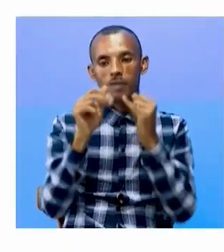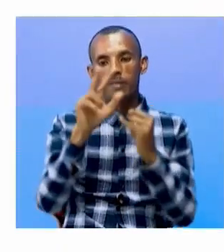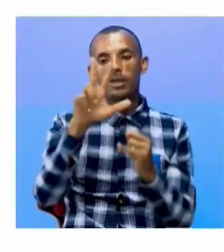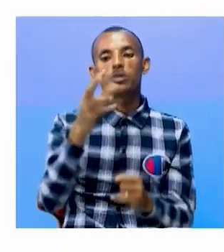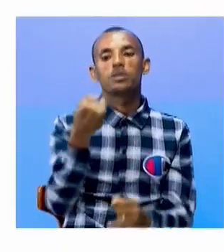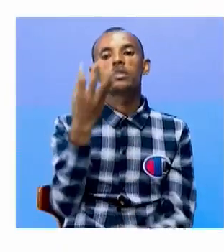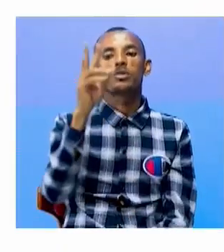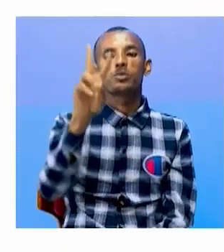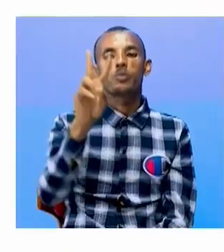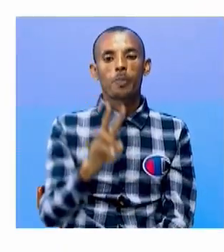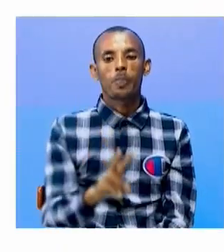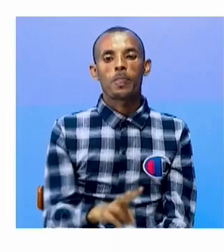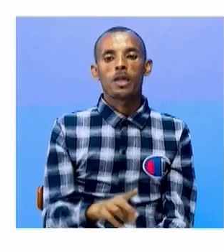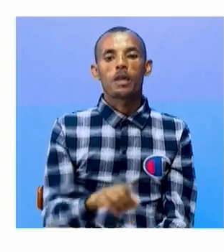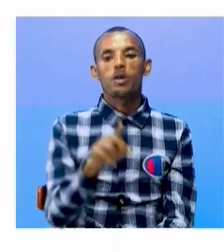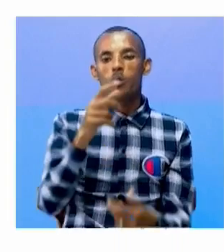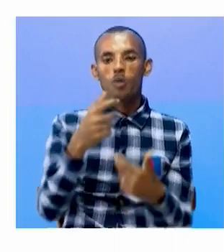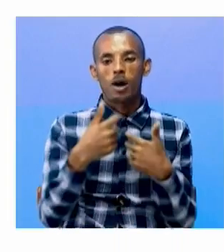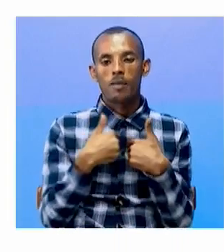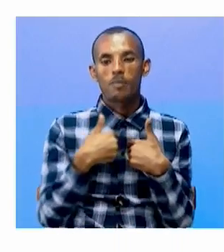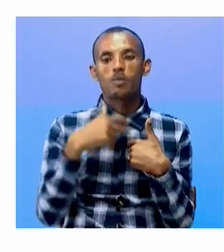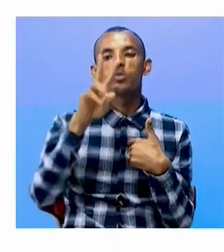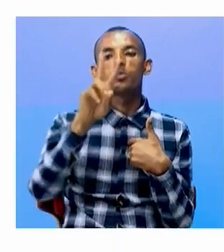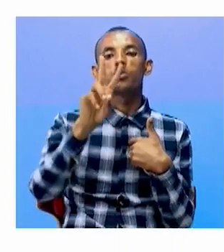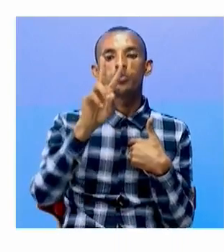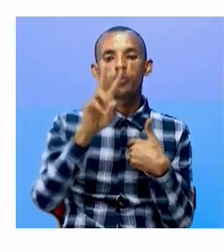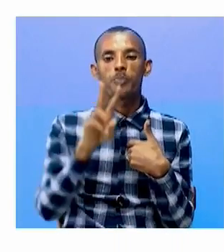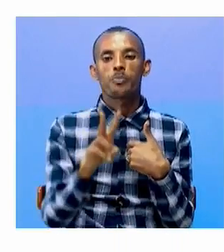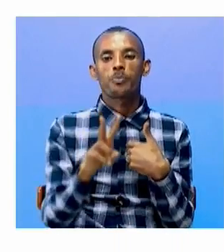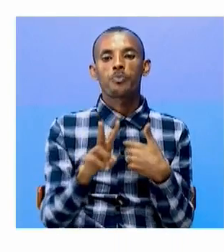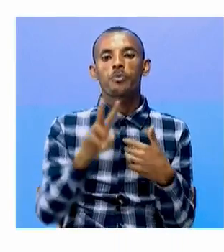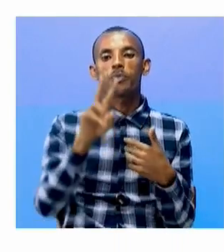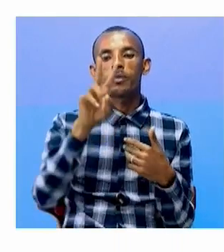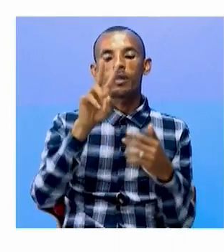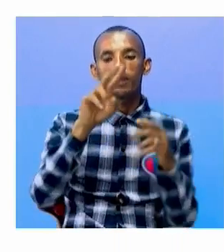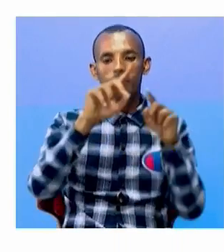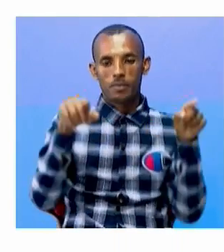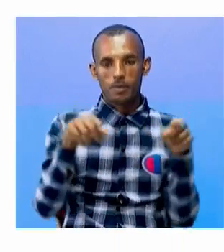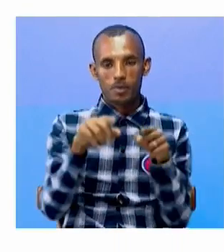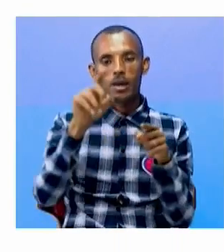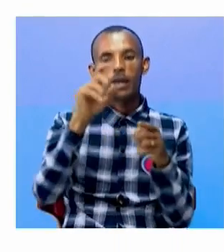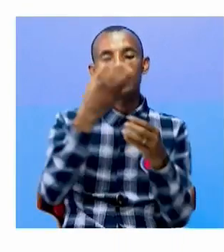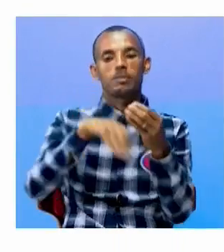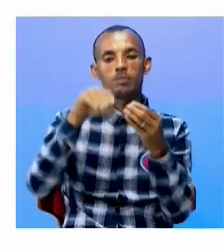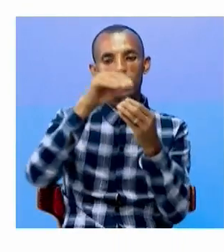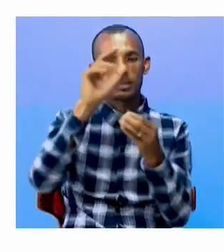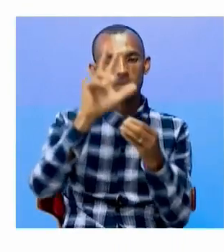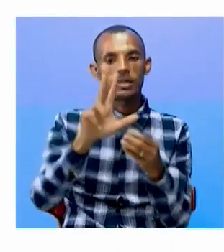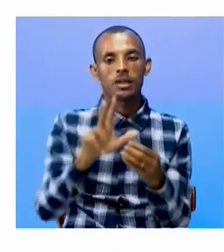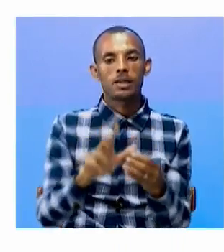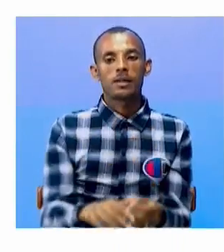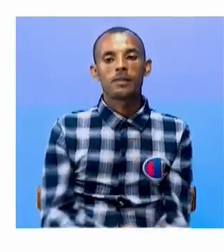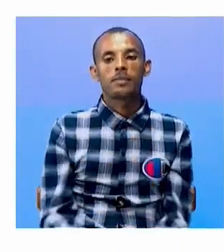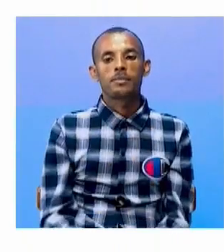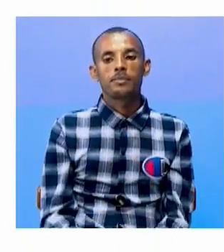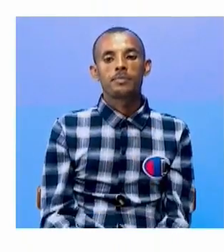have 2. So you have 2 into x plus 3